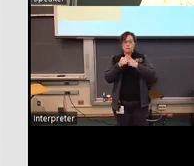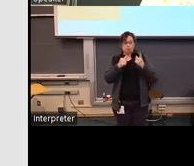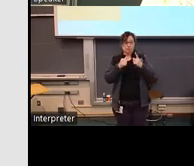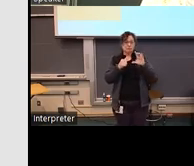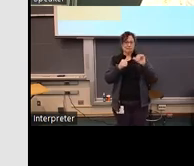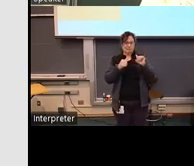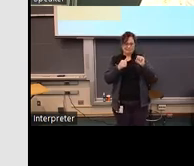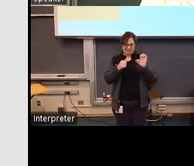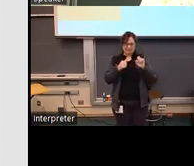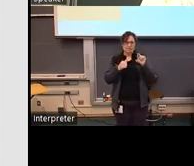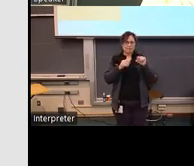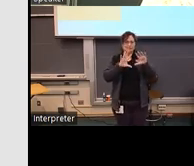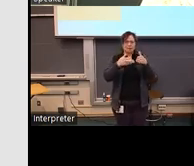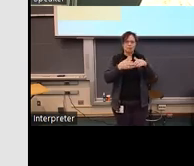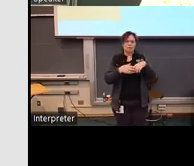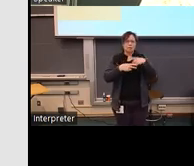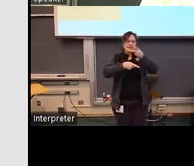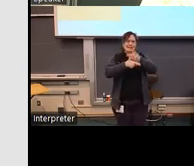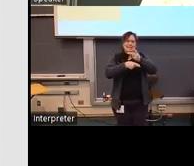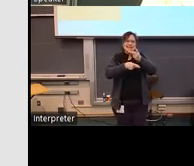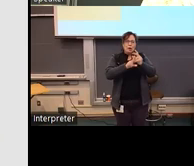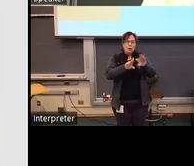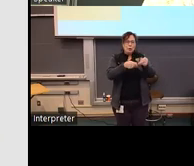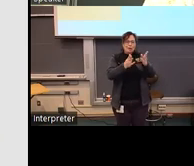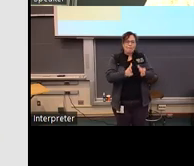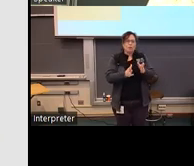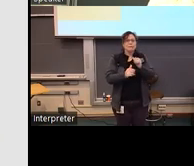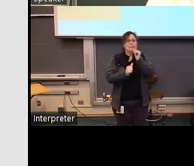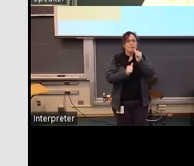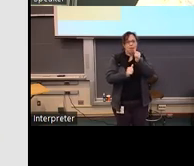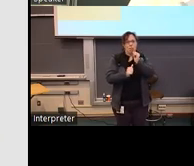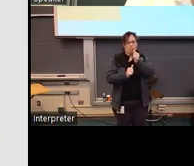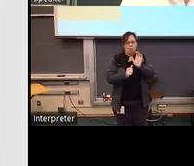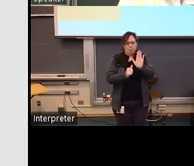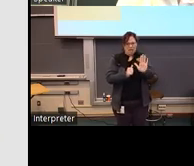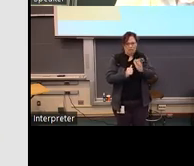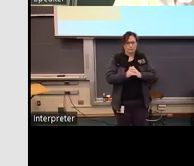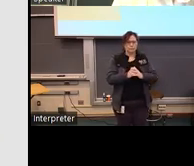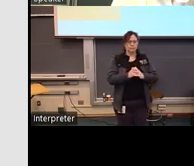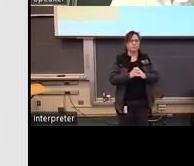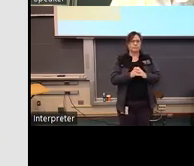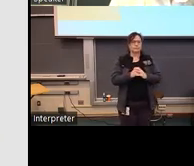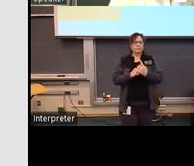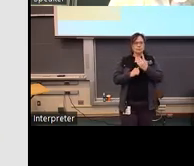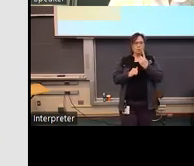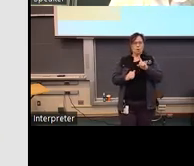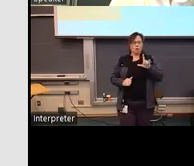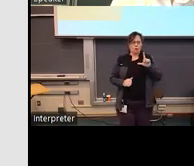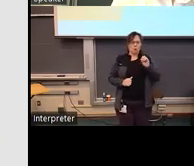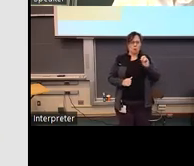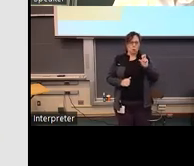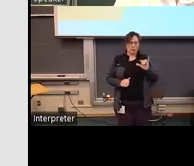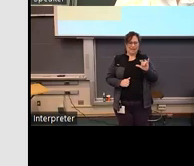this particular category would be caregiver denial. So in one particular case with Lewy body dementia, I